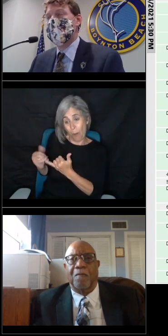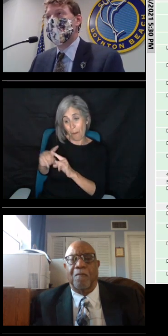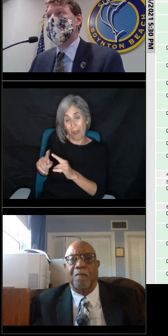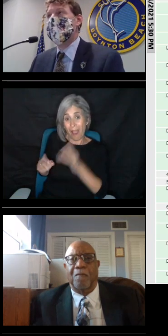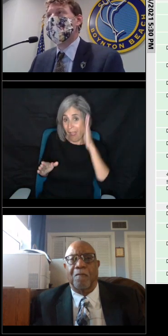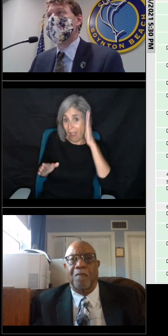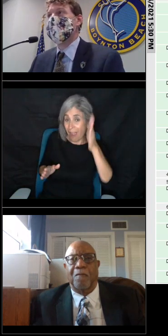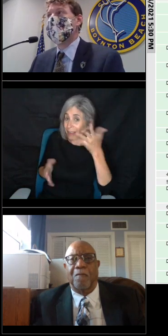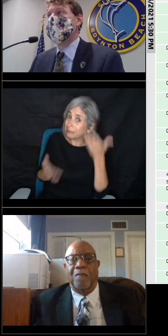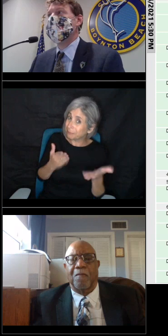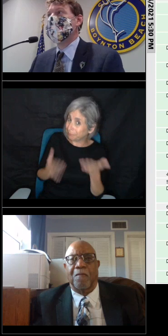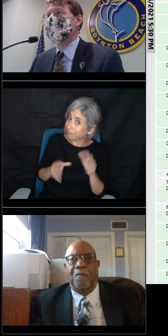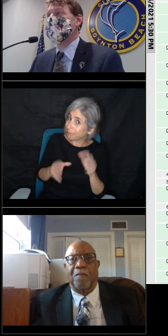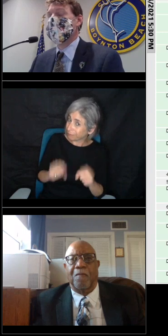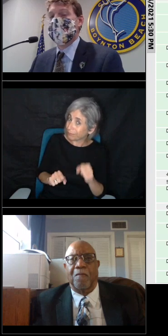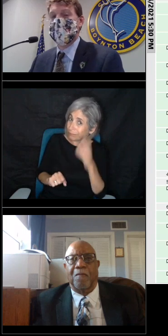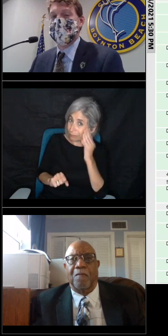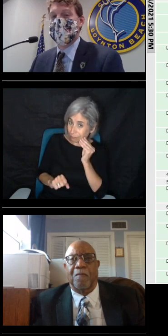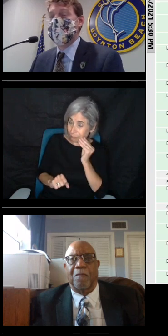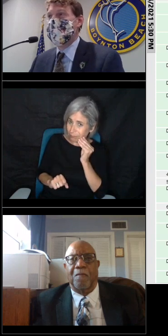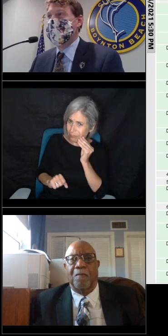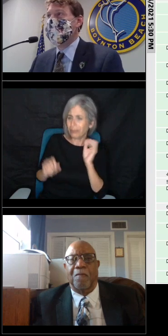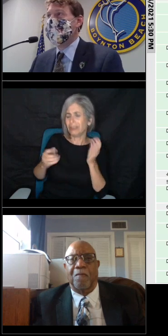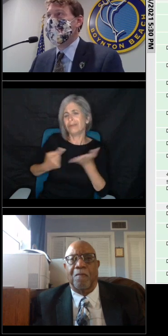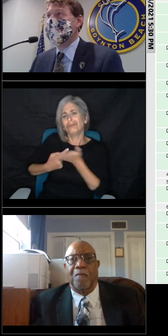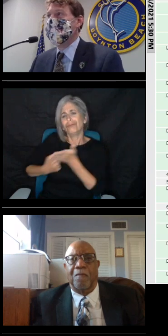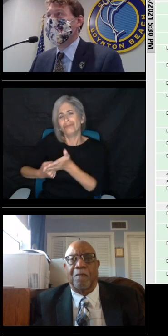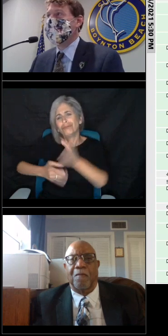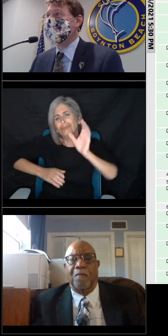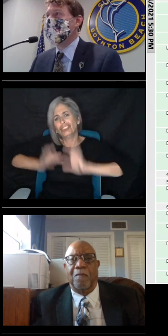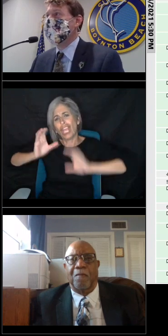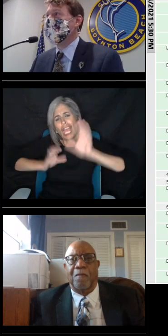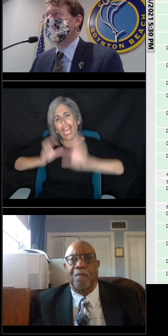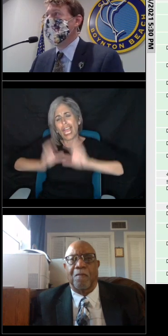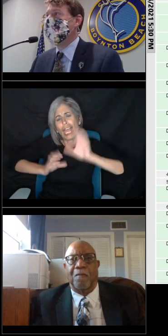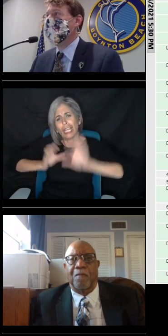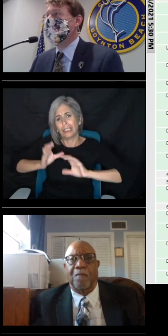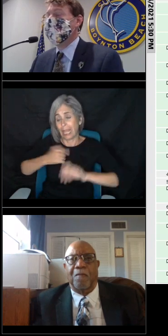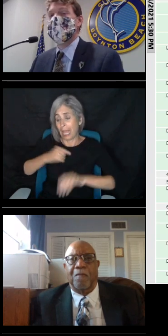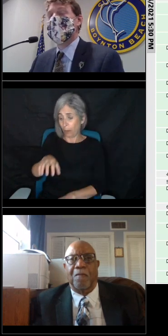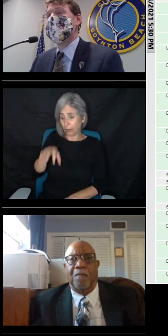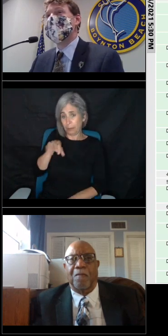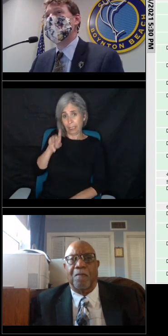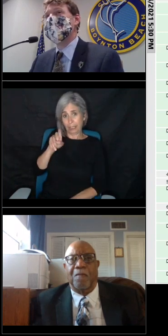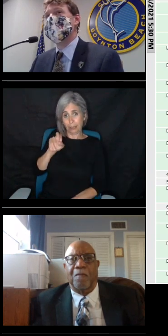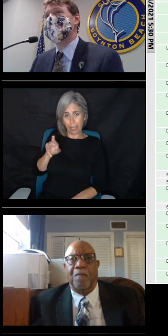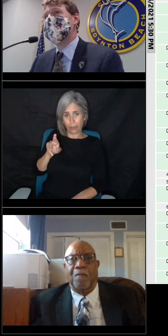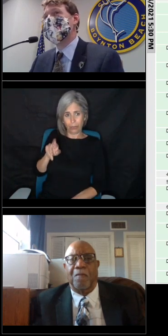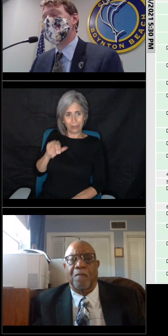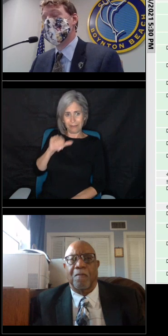future, and that it's okay to discuss about it. For me, after being elected mayor, it was not as easy as it